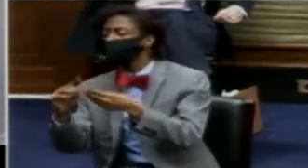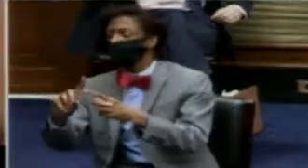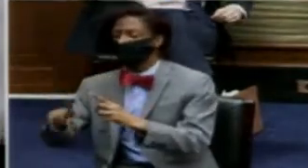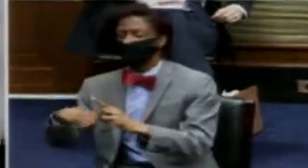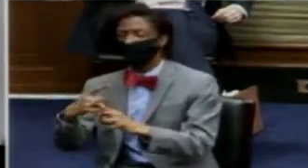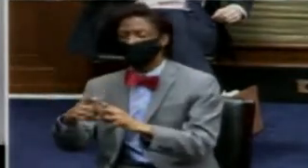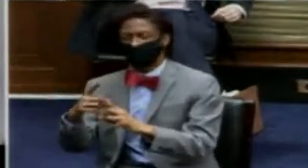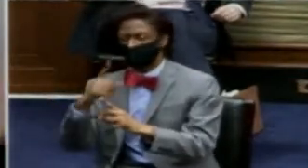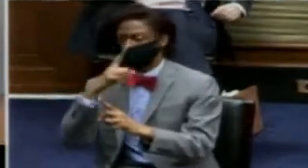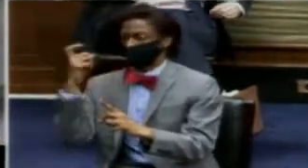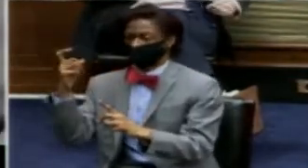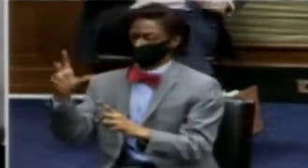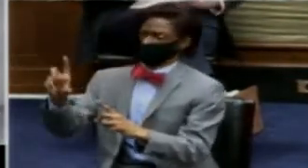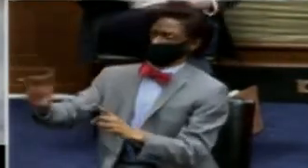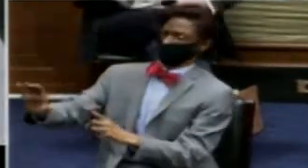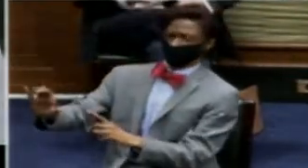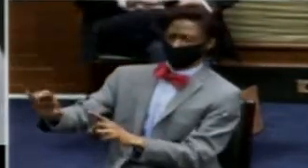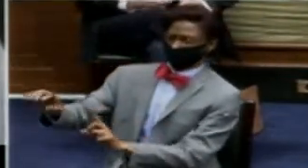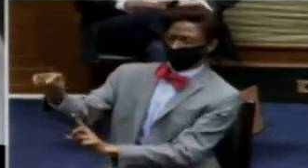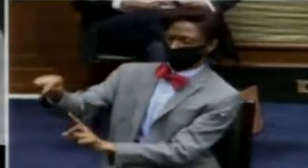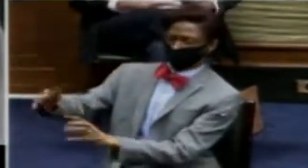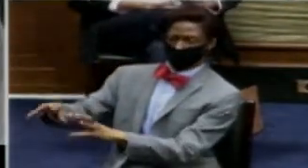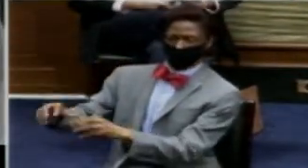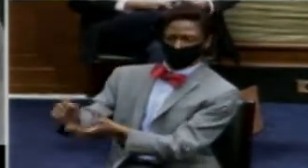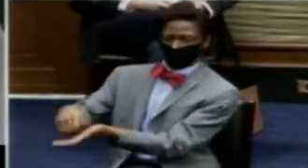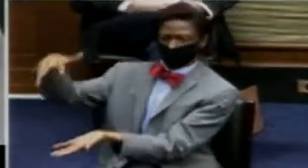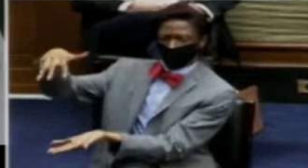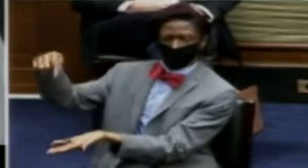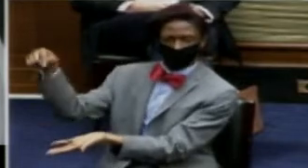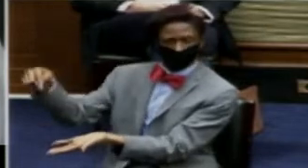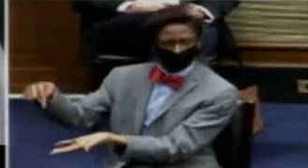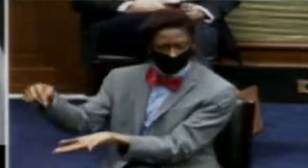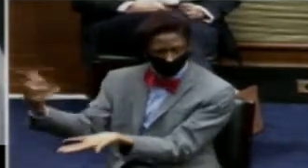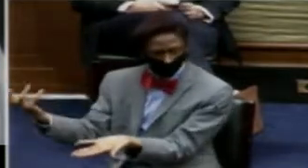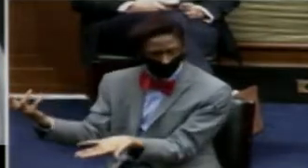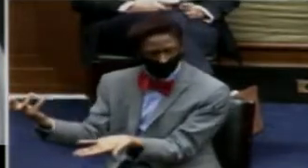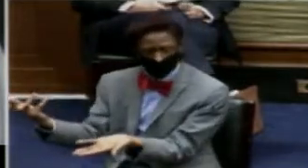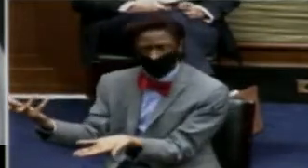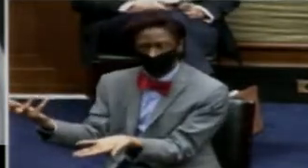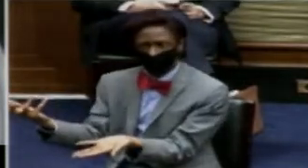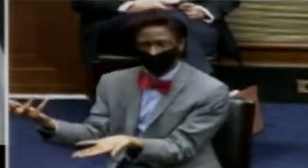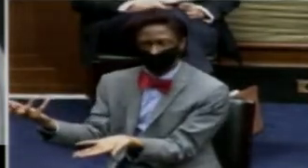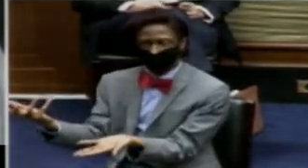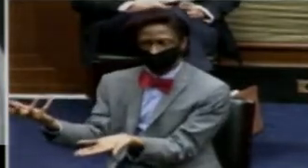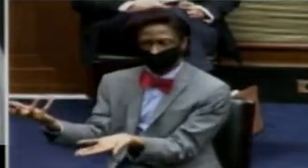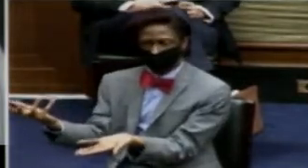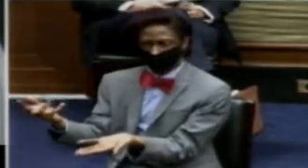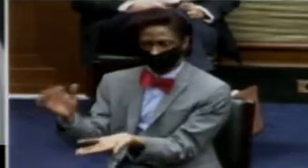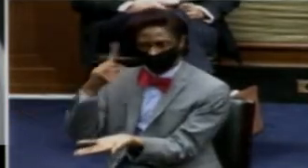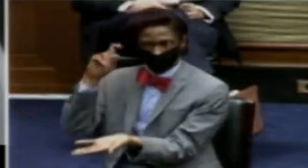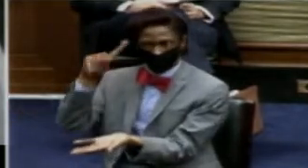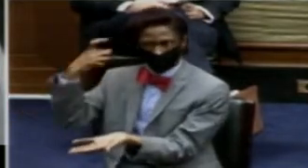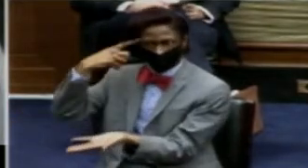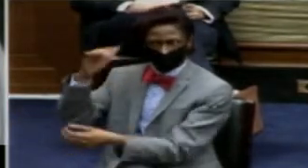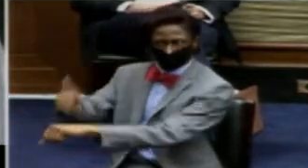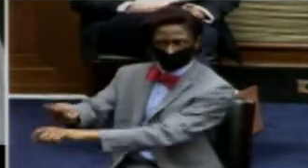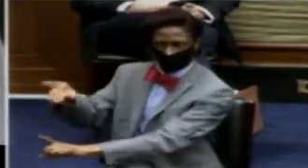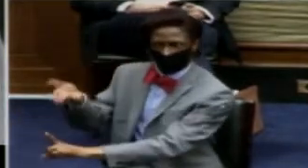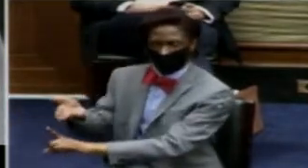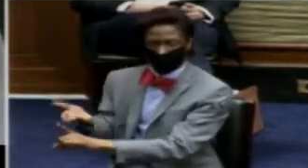such a wealthy district in the first place, largely because of the seat of government is there,